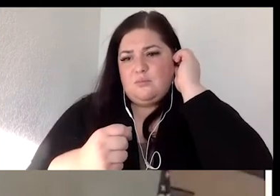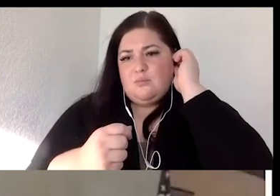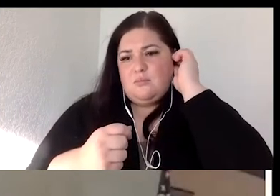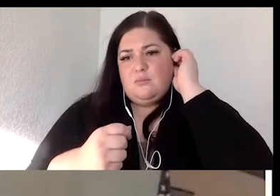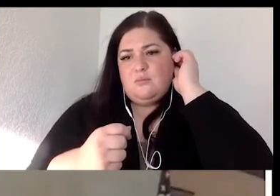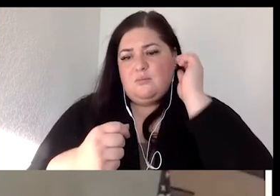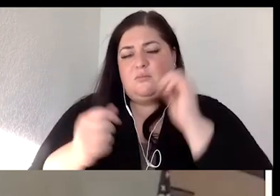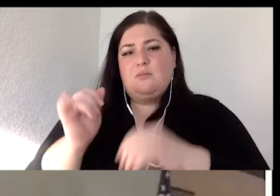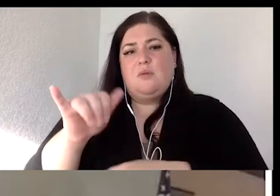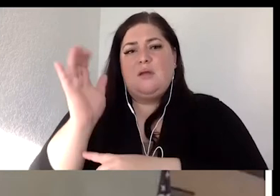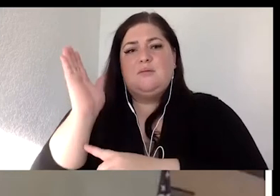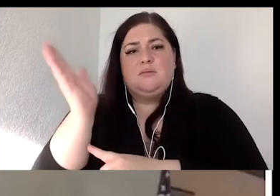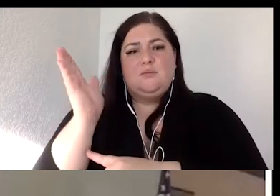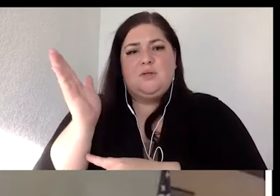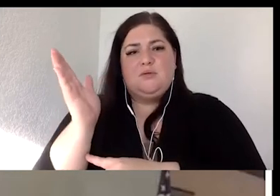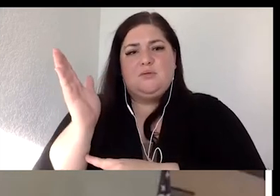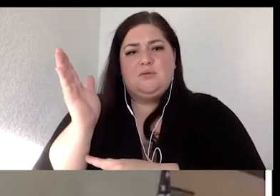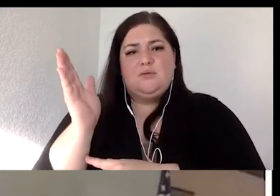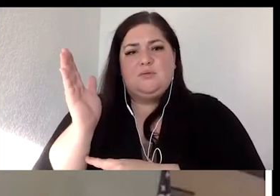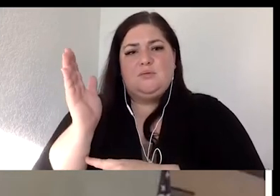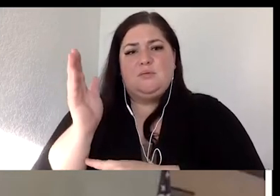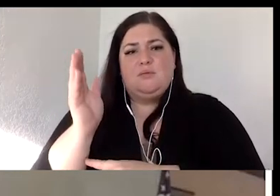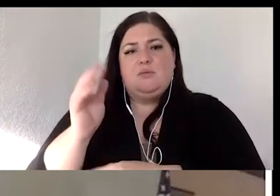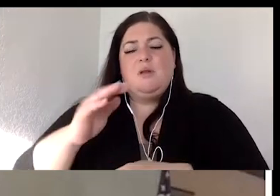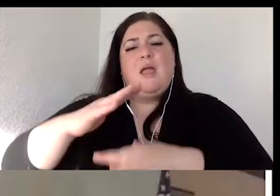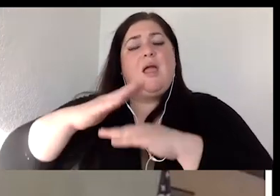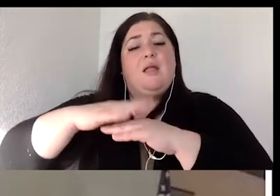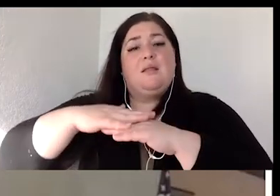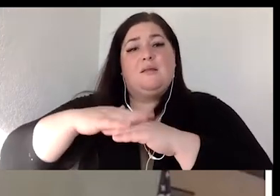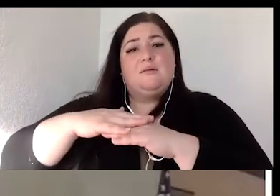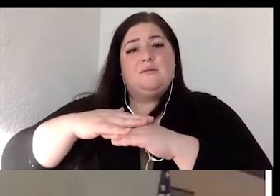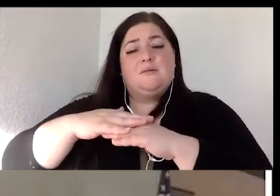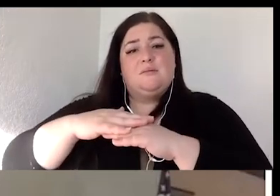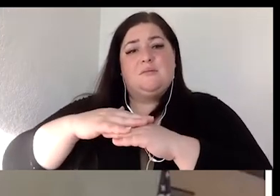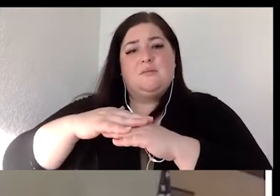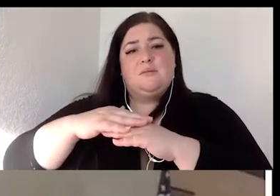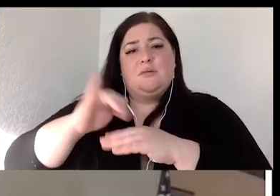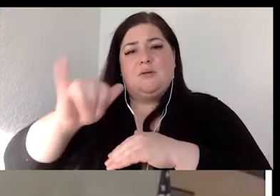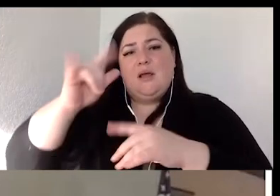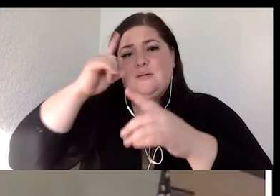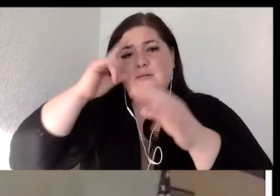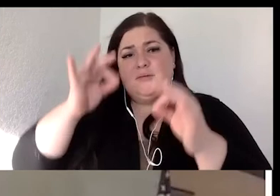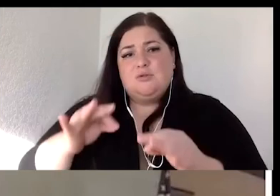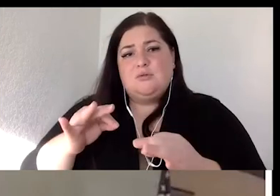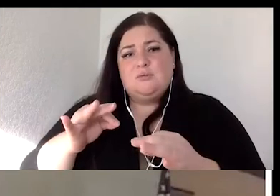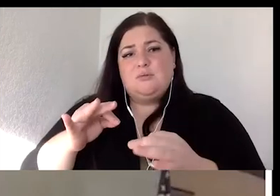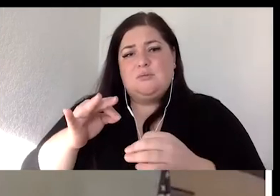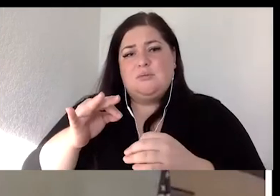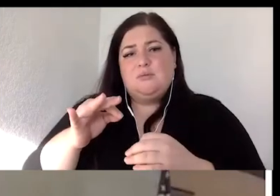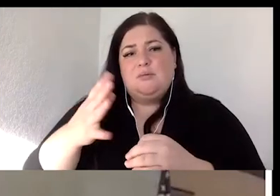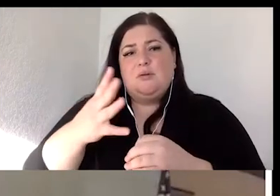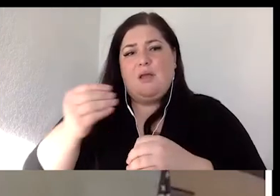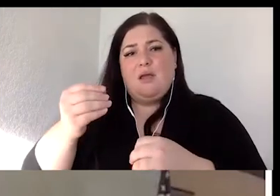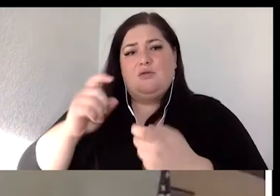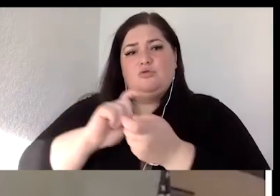for a different day. But at the very least, the decisions and programmatic changes